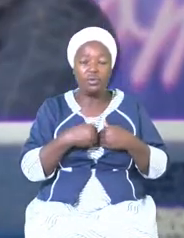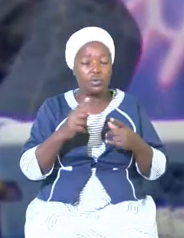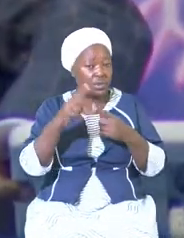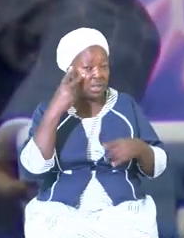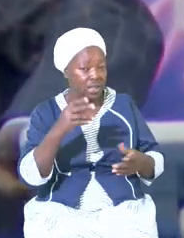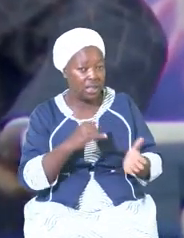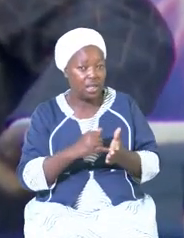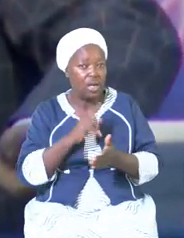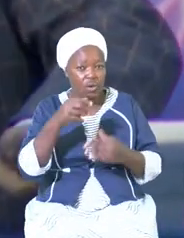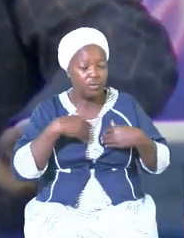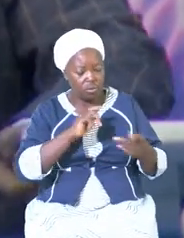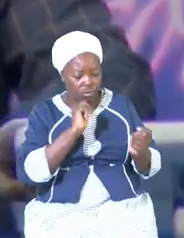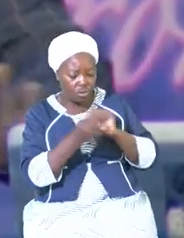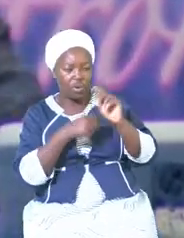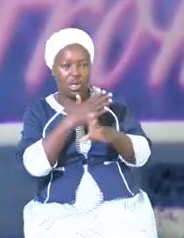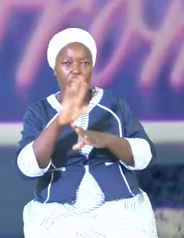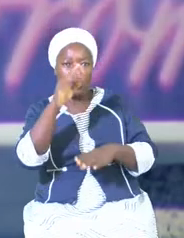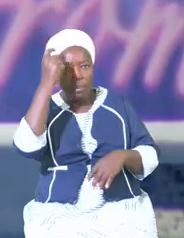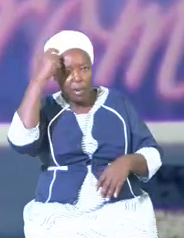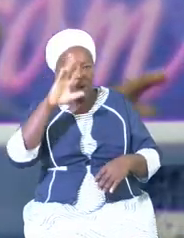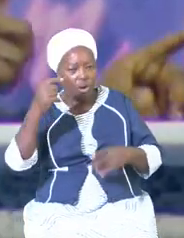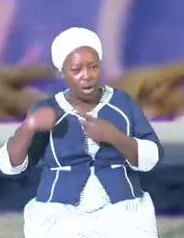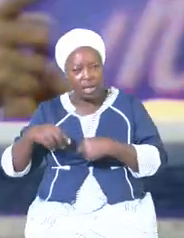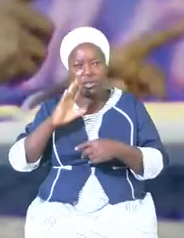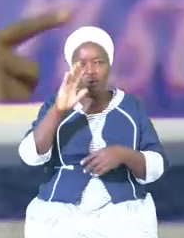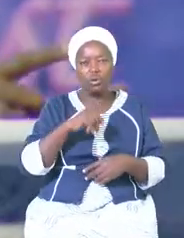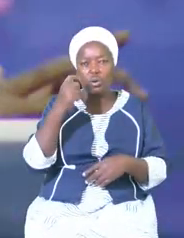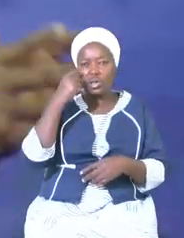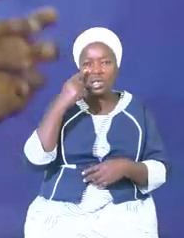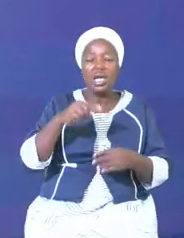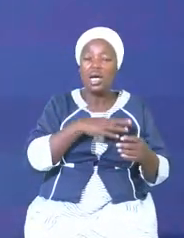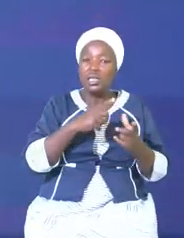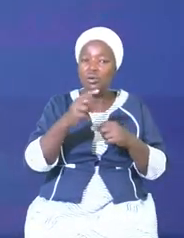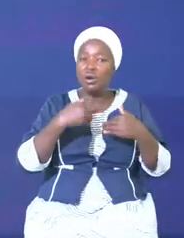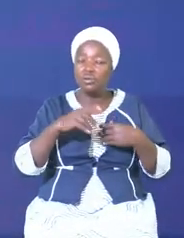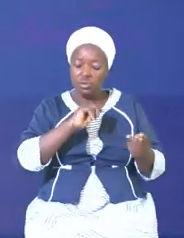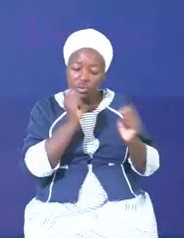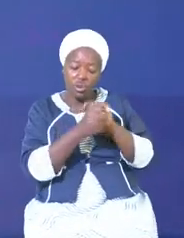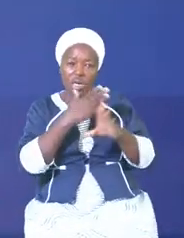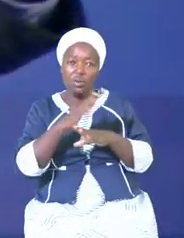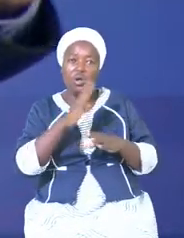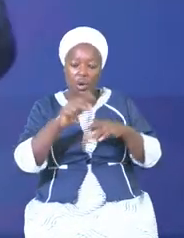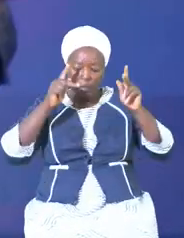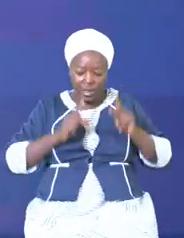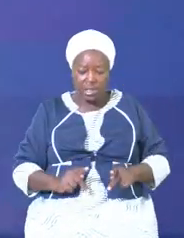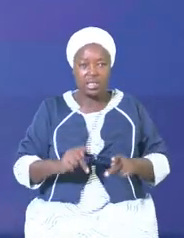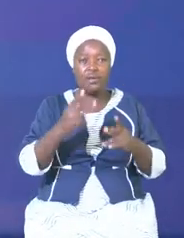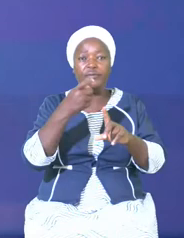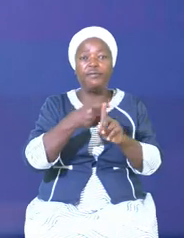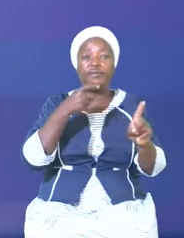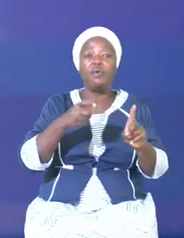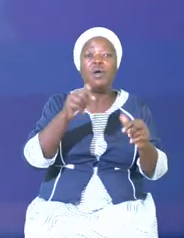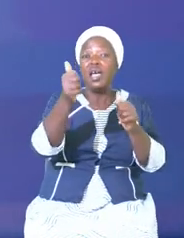turn away your mind, your heart, your sight. You have to turn away your personality from every